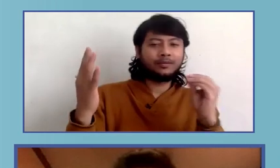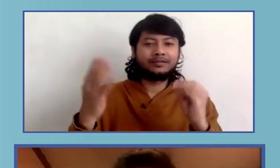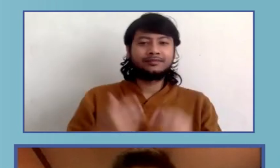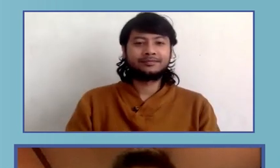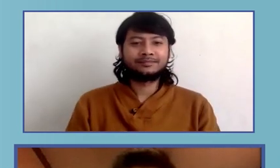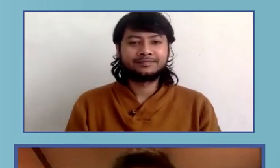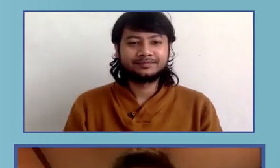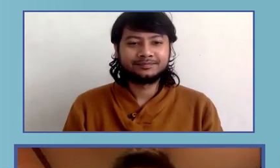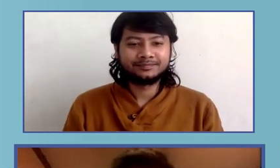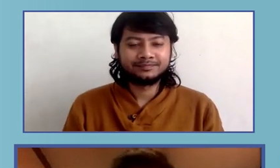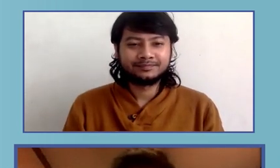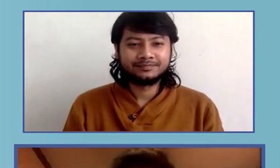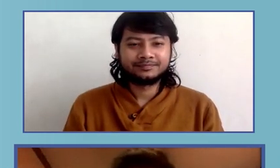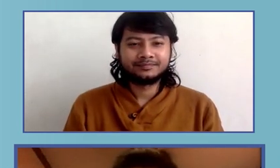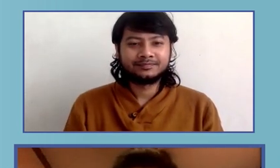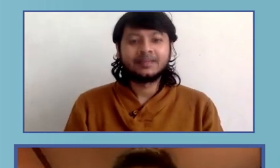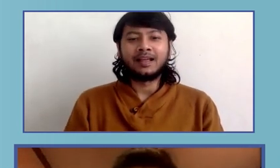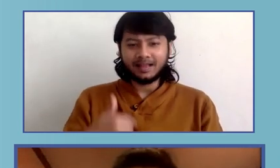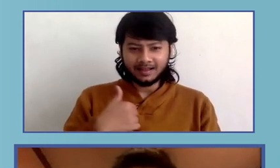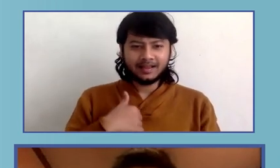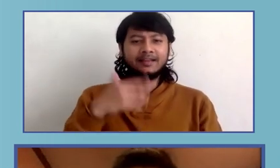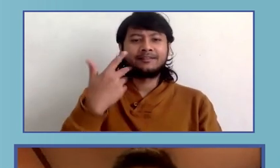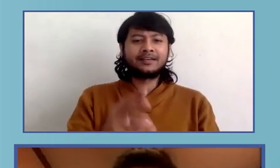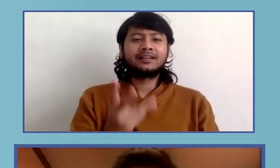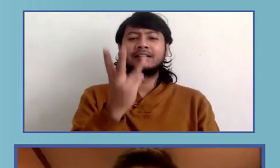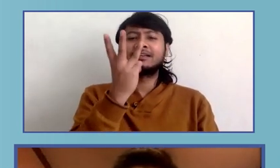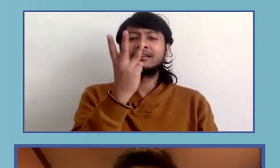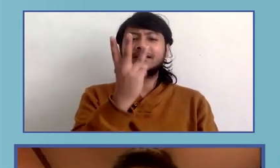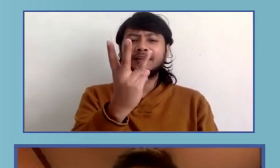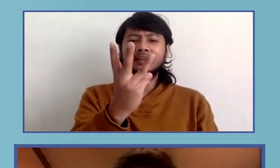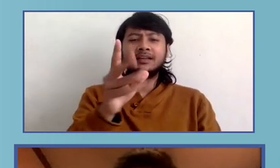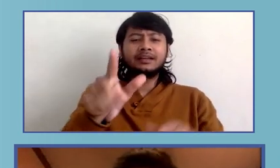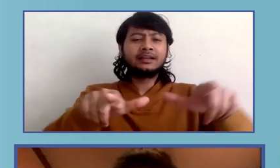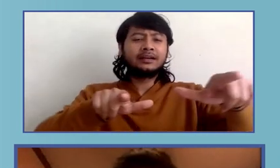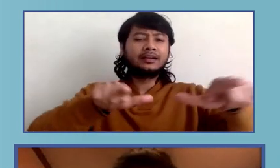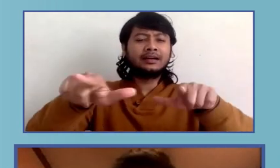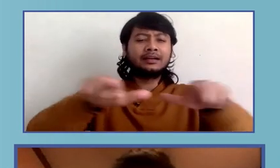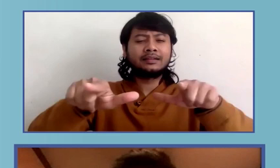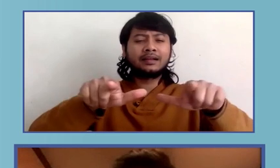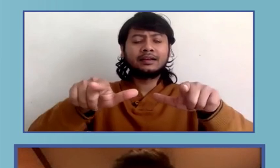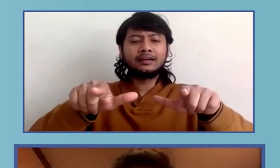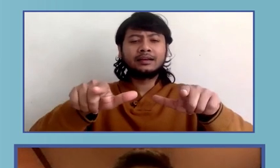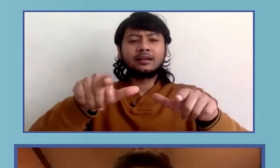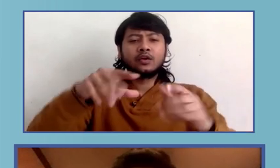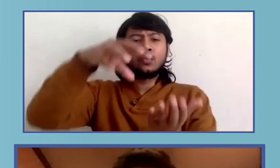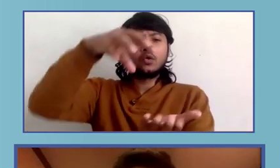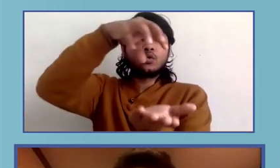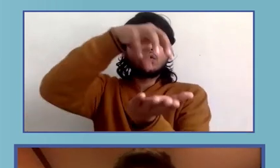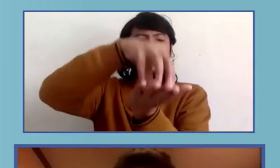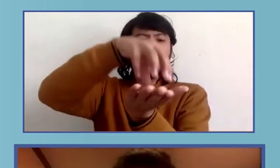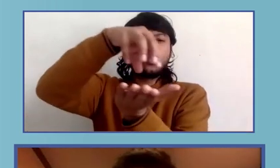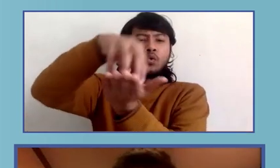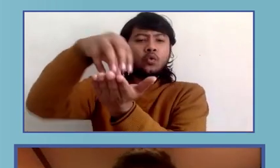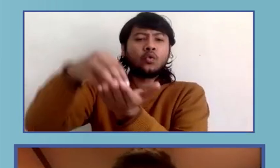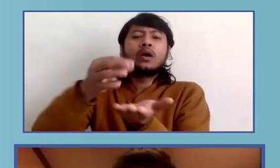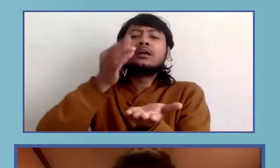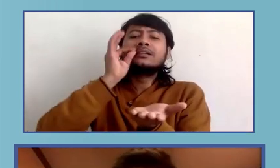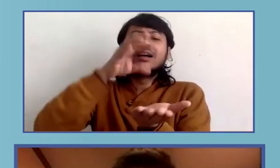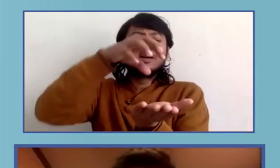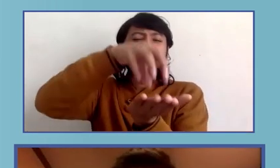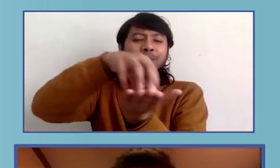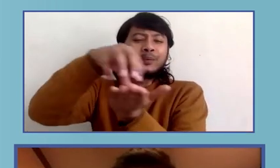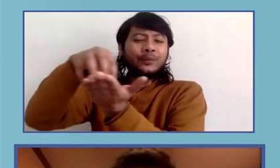And I did three designs of trays and coasters. I'm selling them and I'm giving